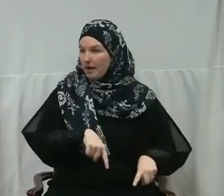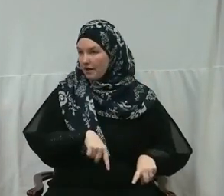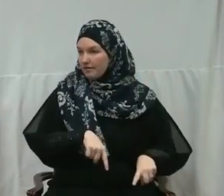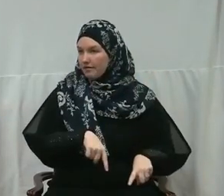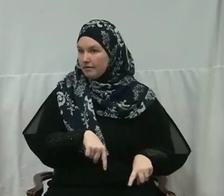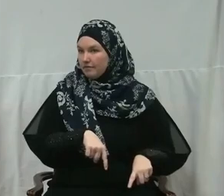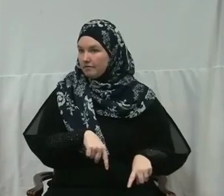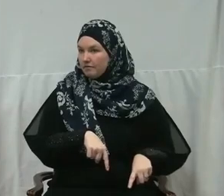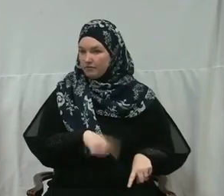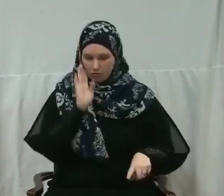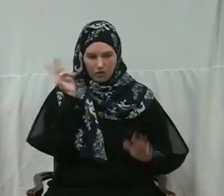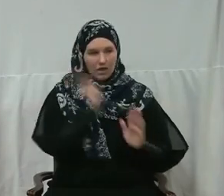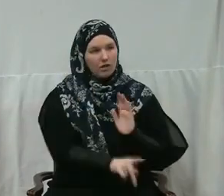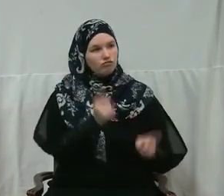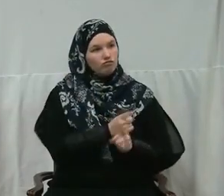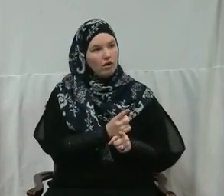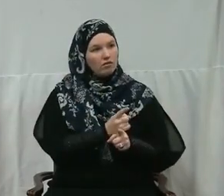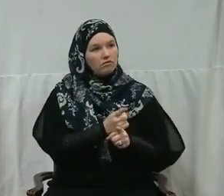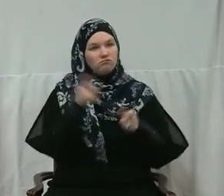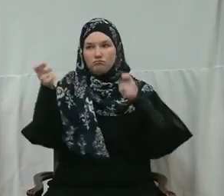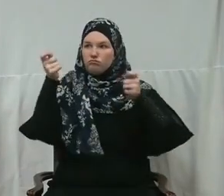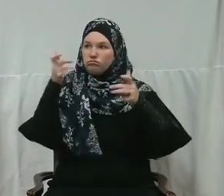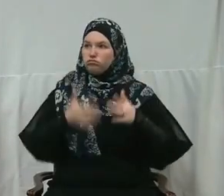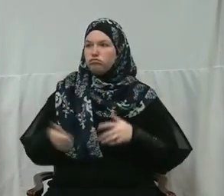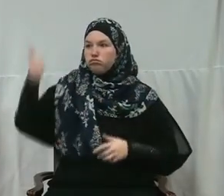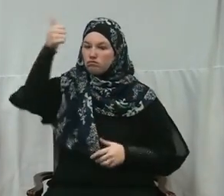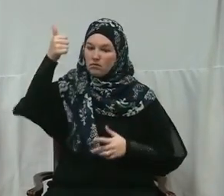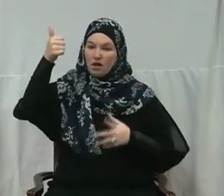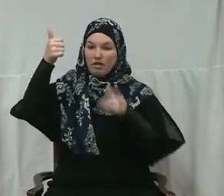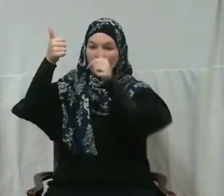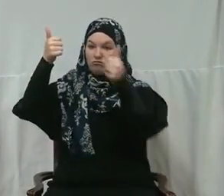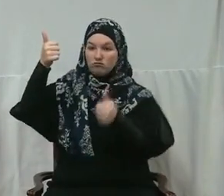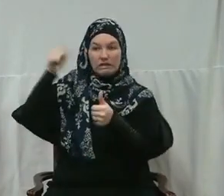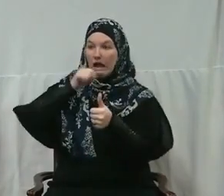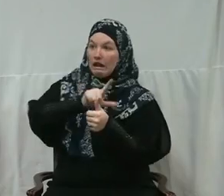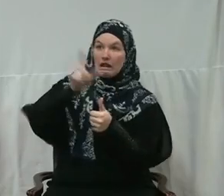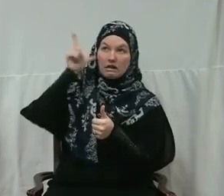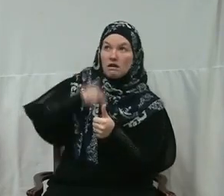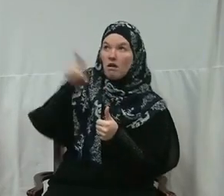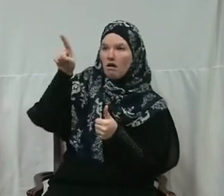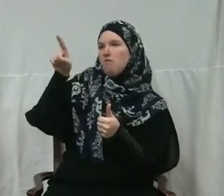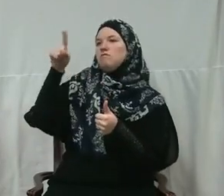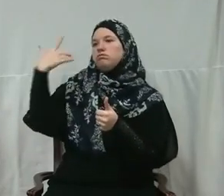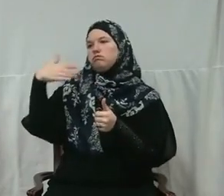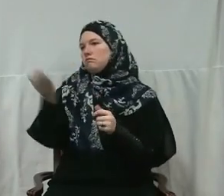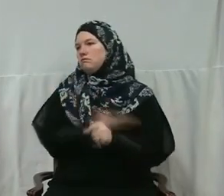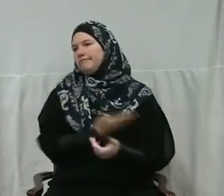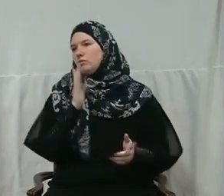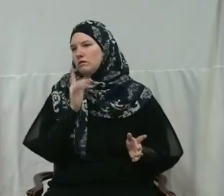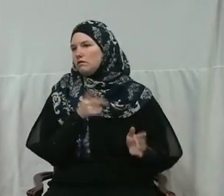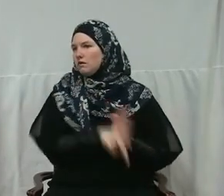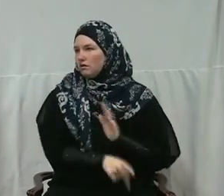he puts them to death because they cause the community a lot of damage. But not the Prophet sallallahu alaihi